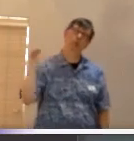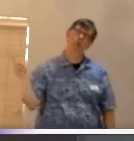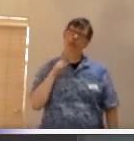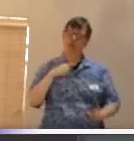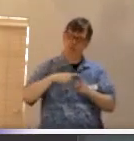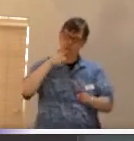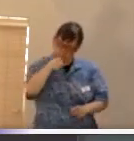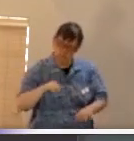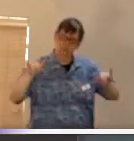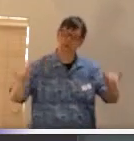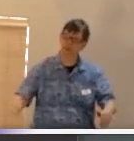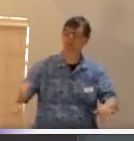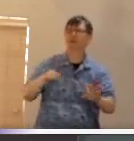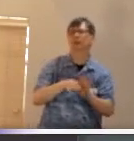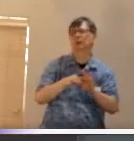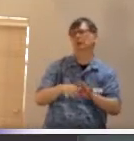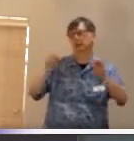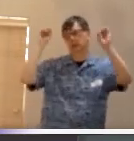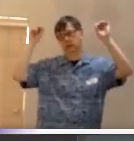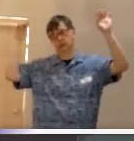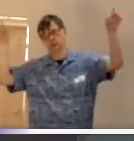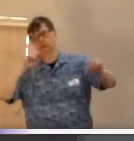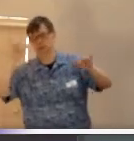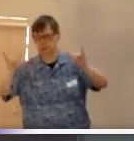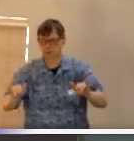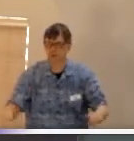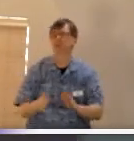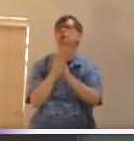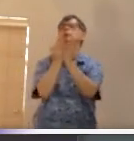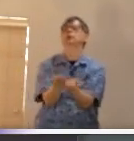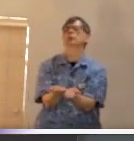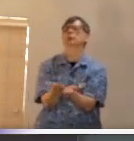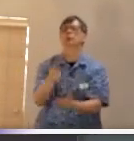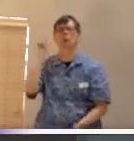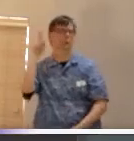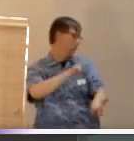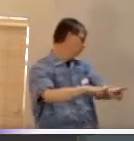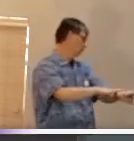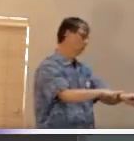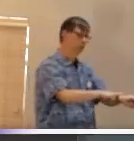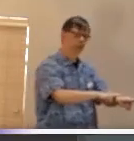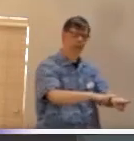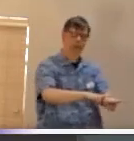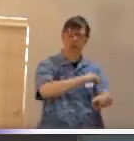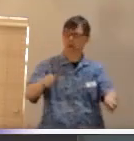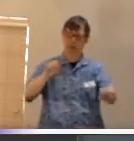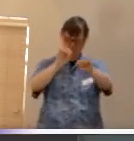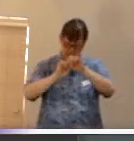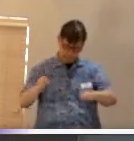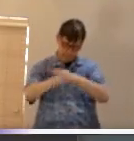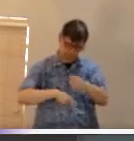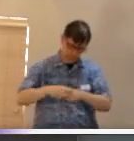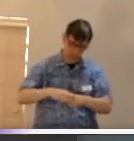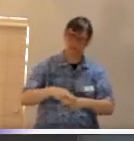same thing. Your story about the magnificence of life is still a story. And at one moment, in the objective world,